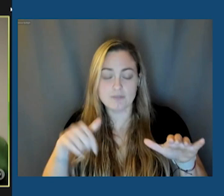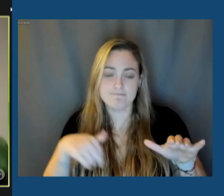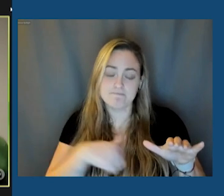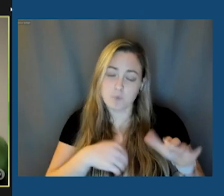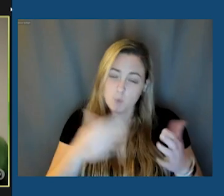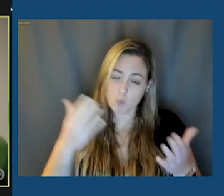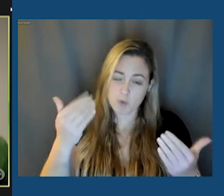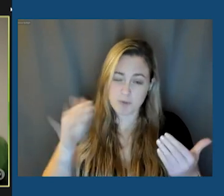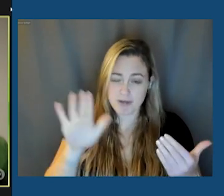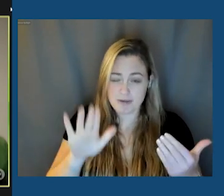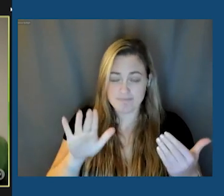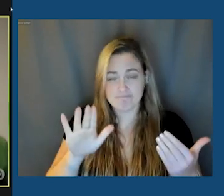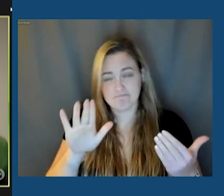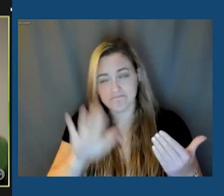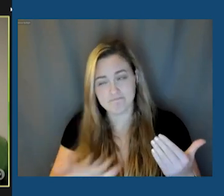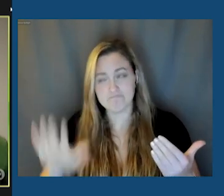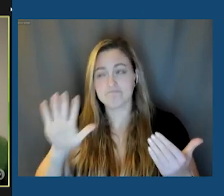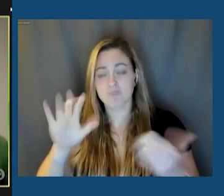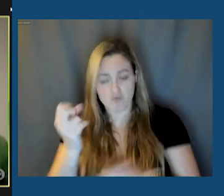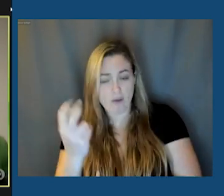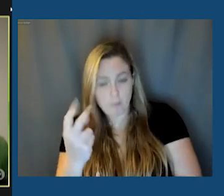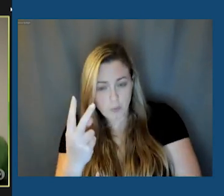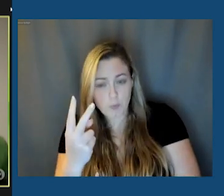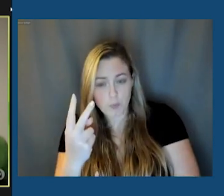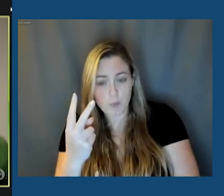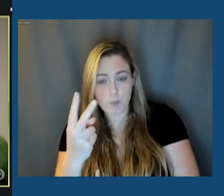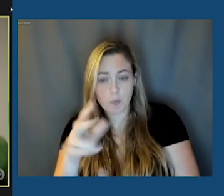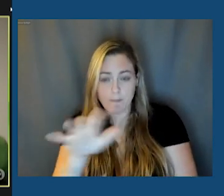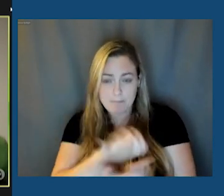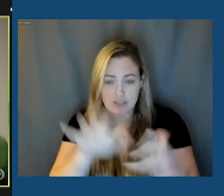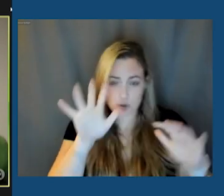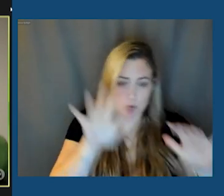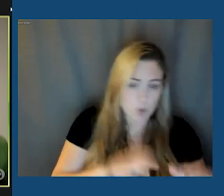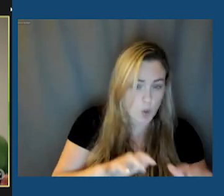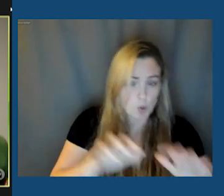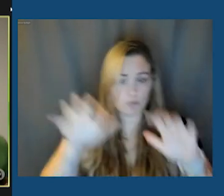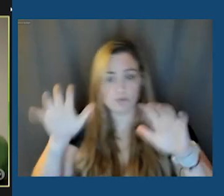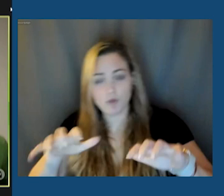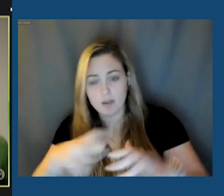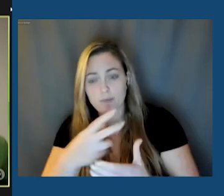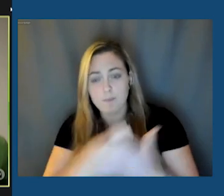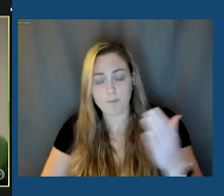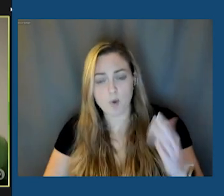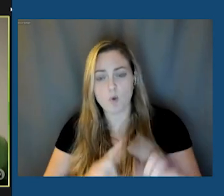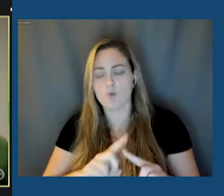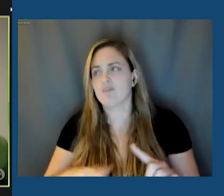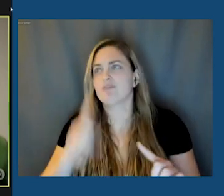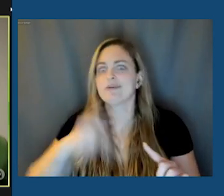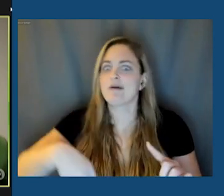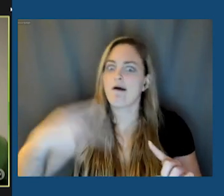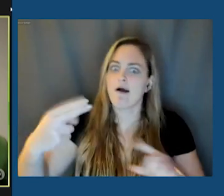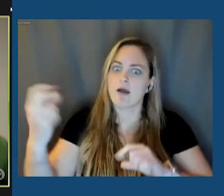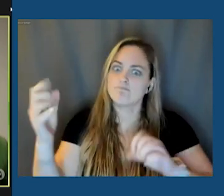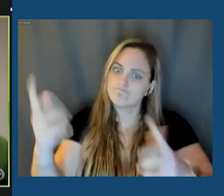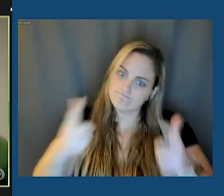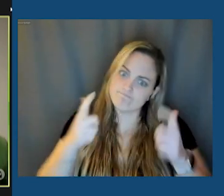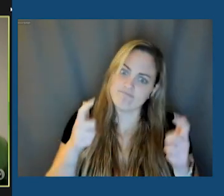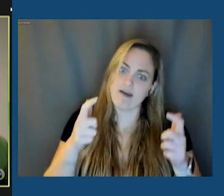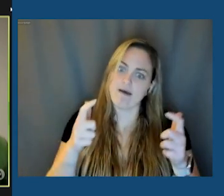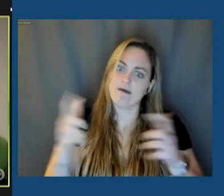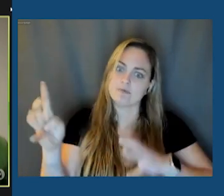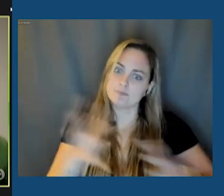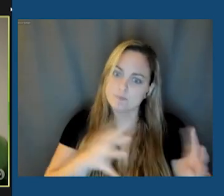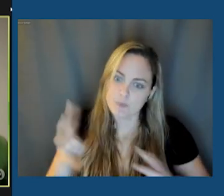the event to start around noon with a mix of snow and rain and very high winds in Western New York, Central New York, and the